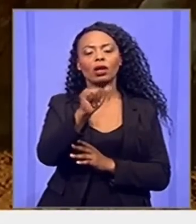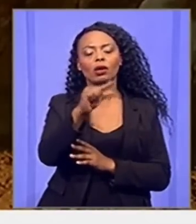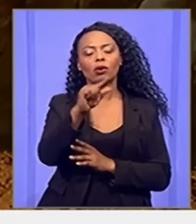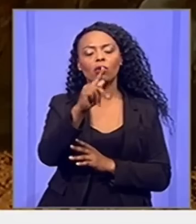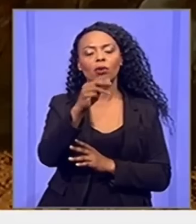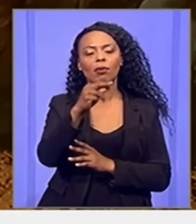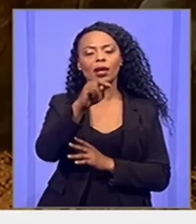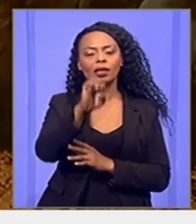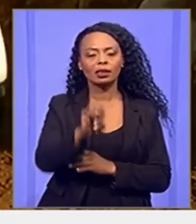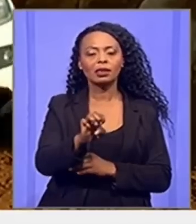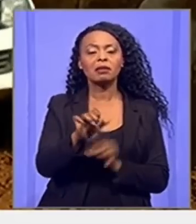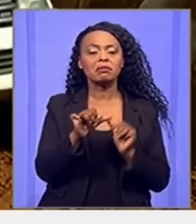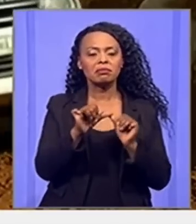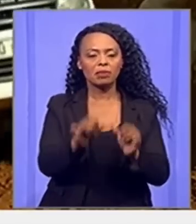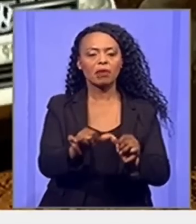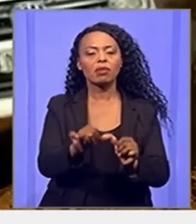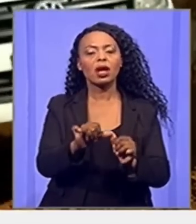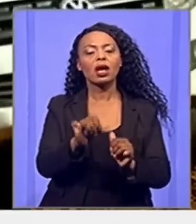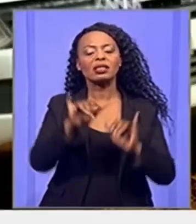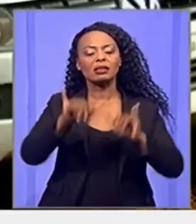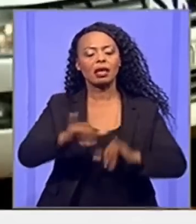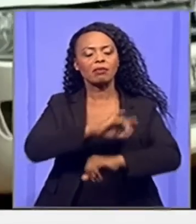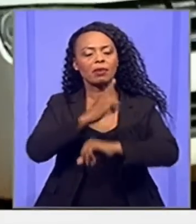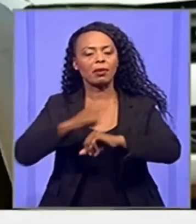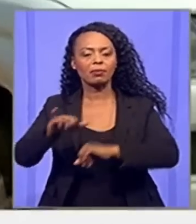tswelela banna mo gare ga Ditaba.